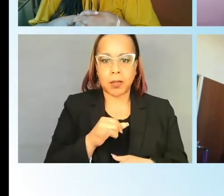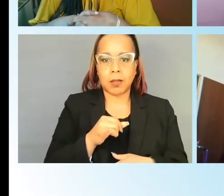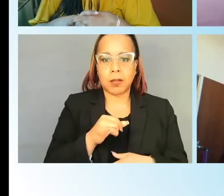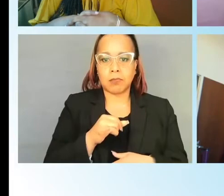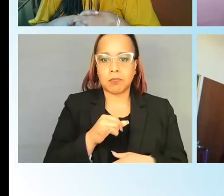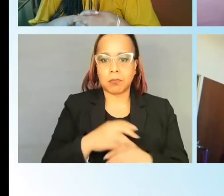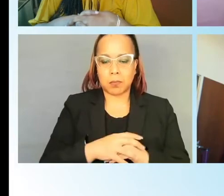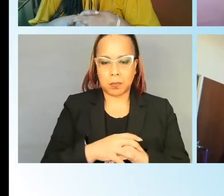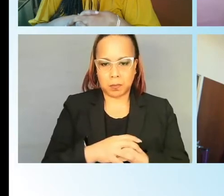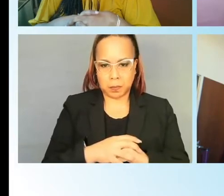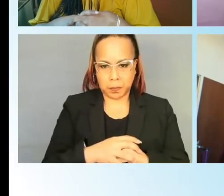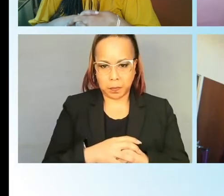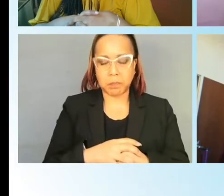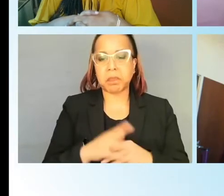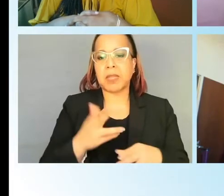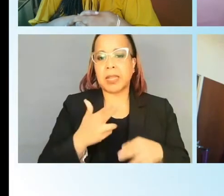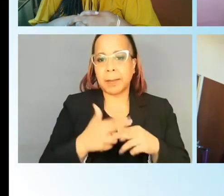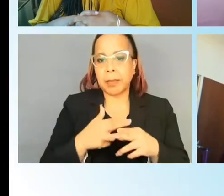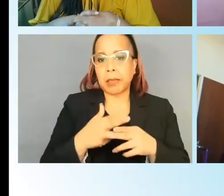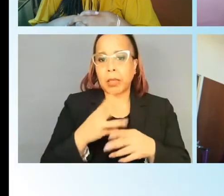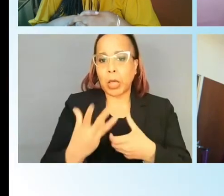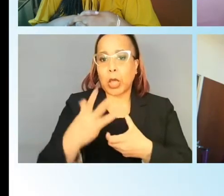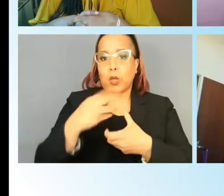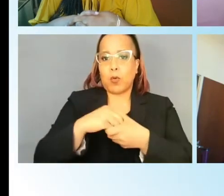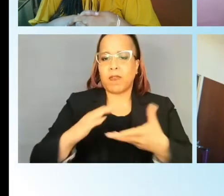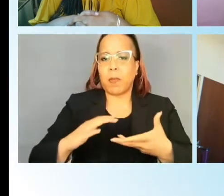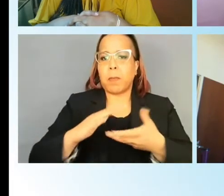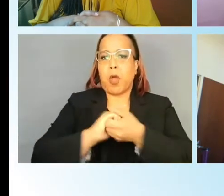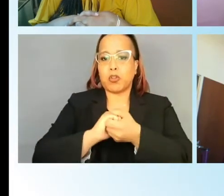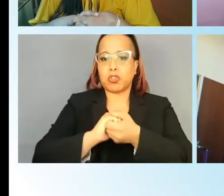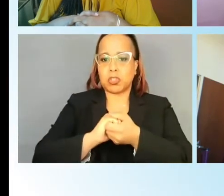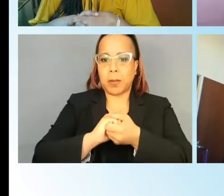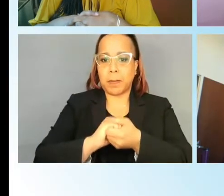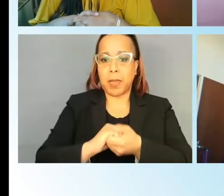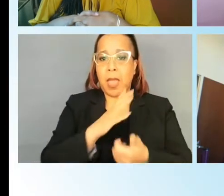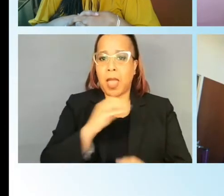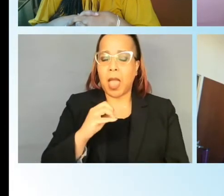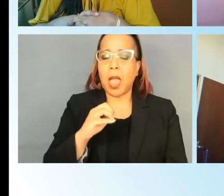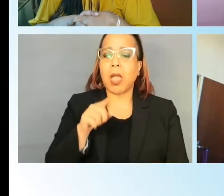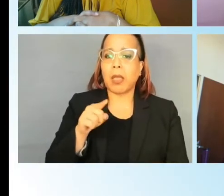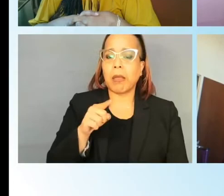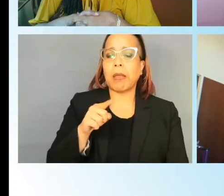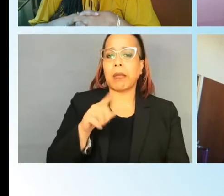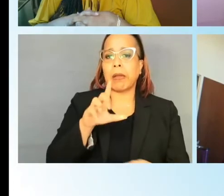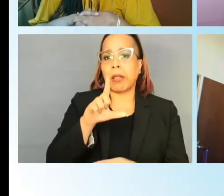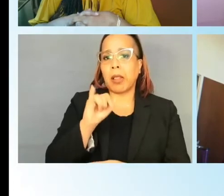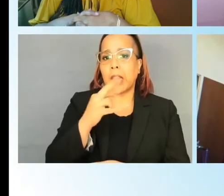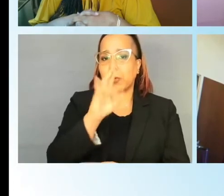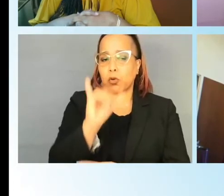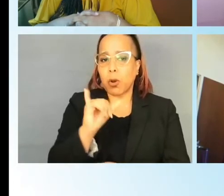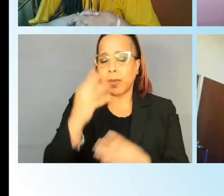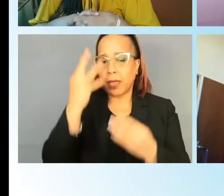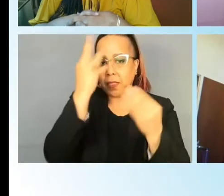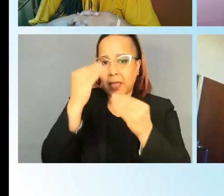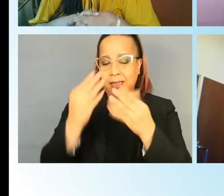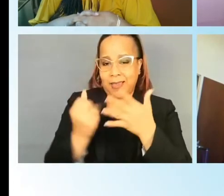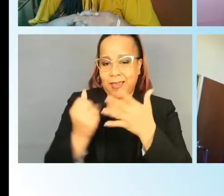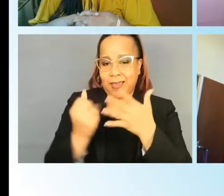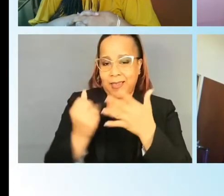and naming inclusive partnerships and liberatory thinking as a priority for the